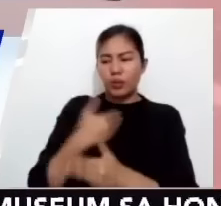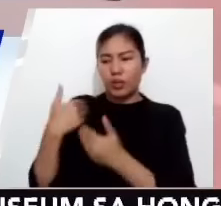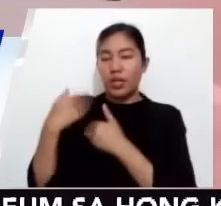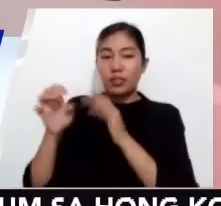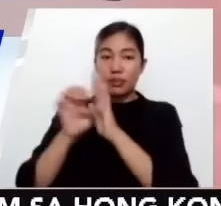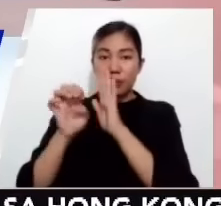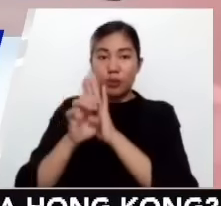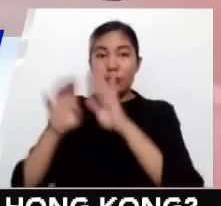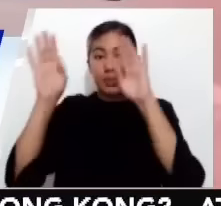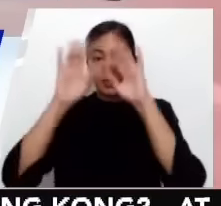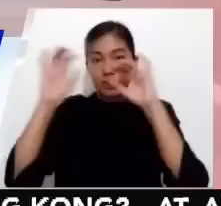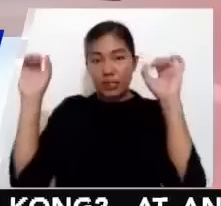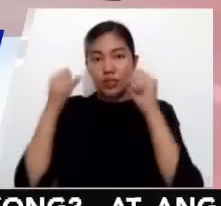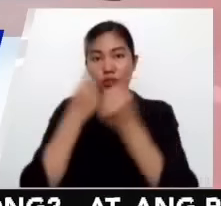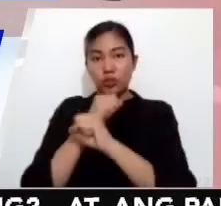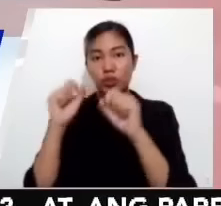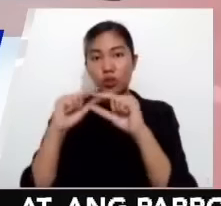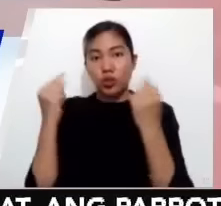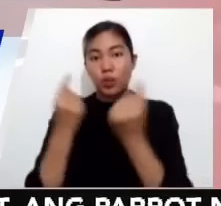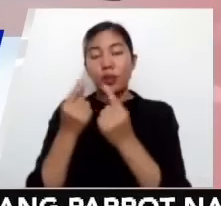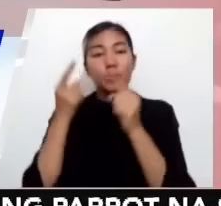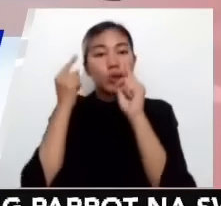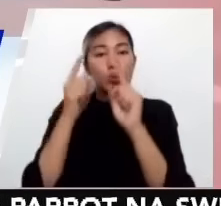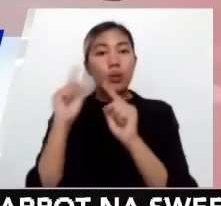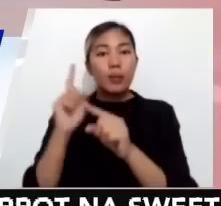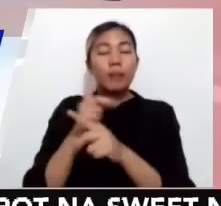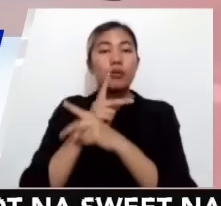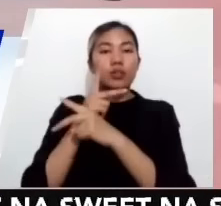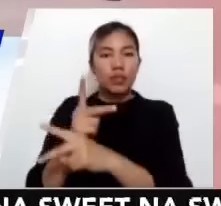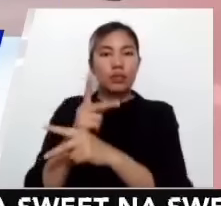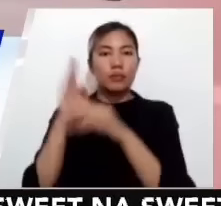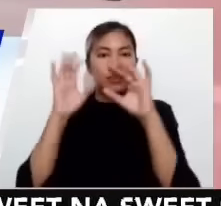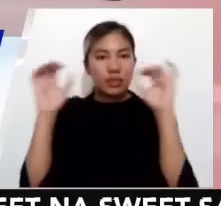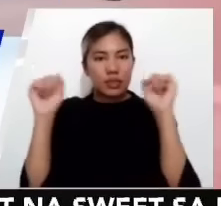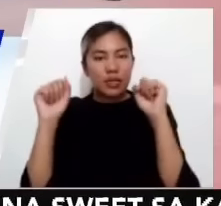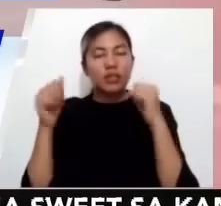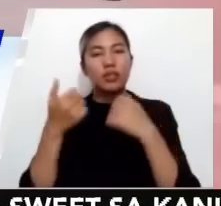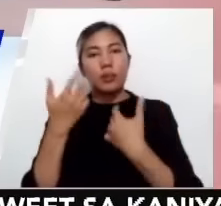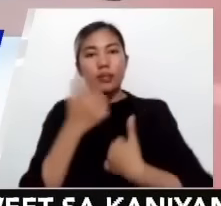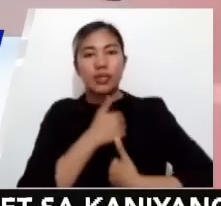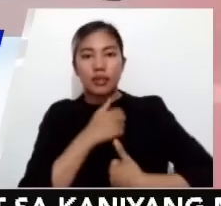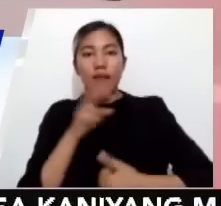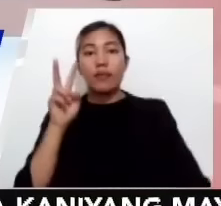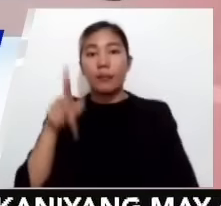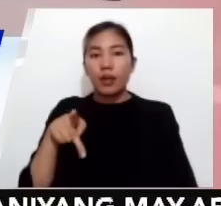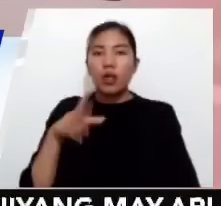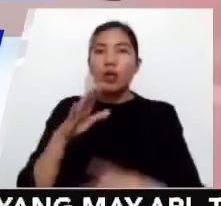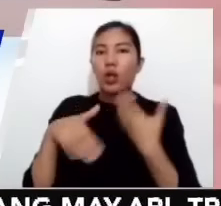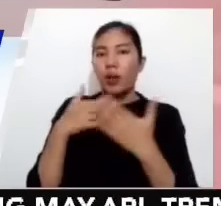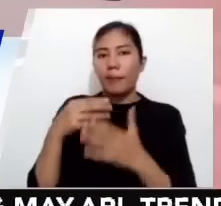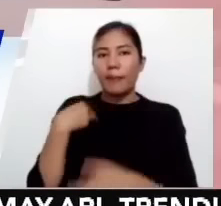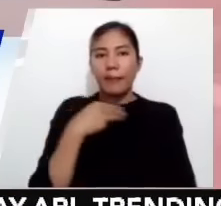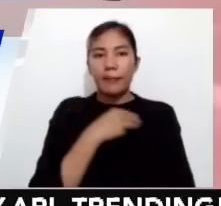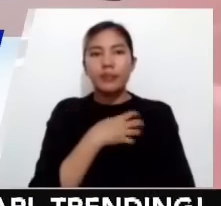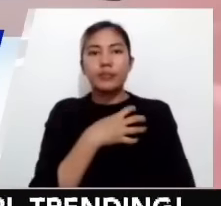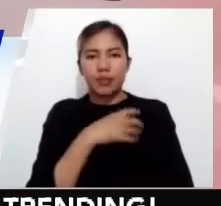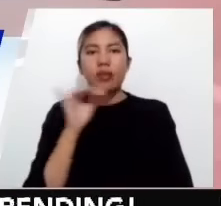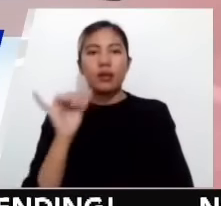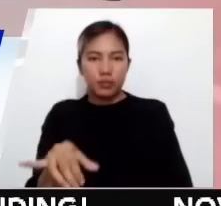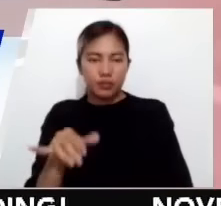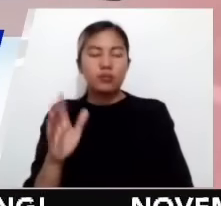is protect the President and other dignitaries and the Vice President and bawat membro po ng PSC, yun po ang gagampanan.